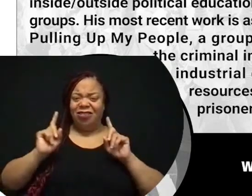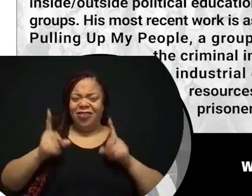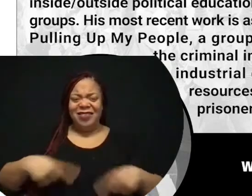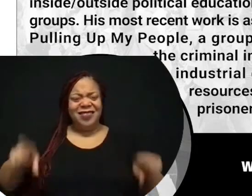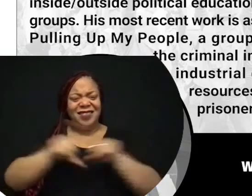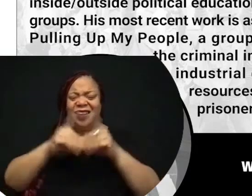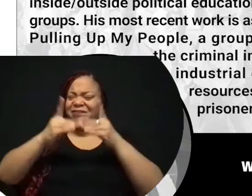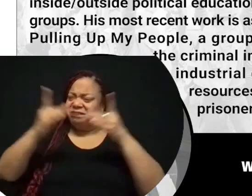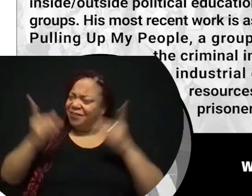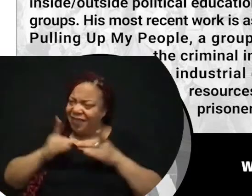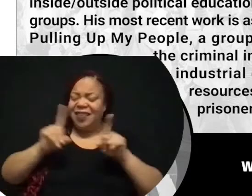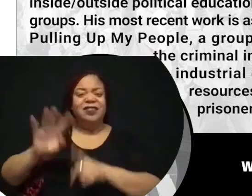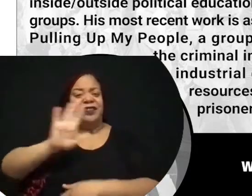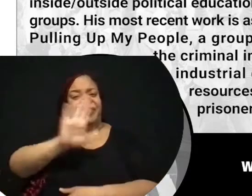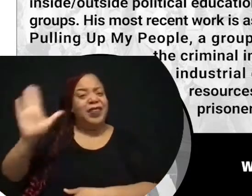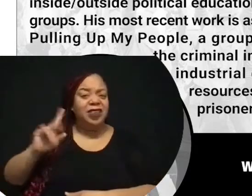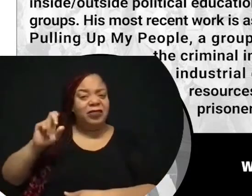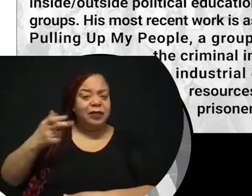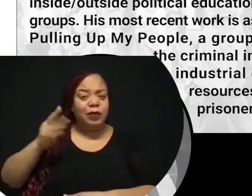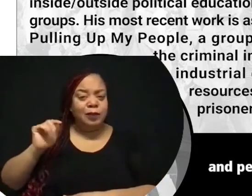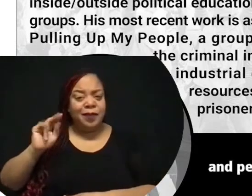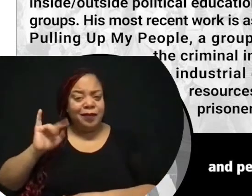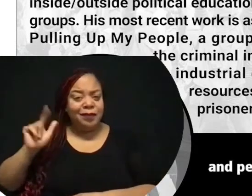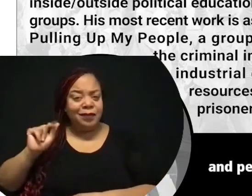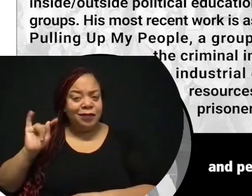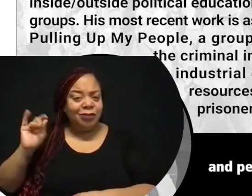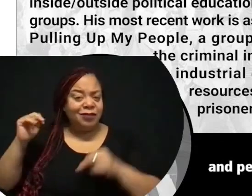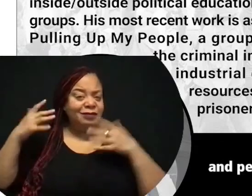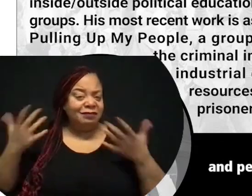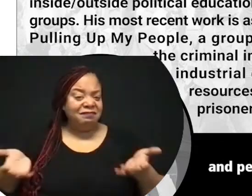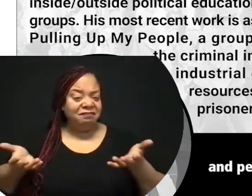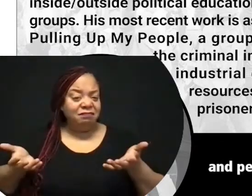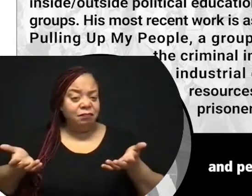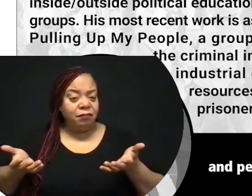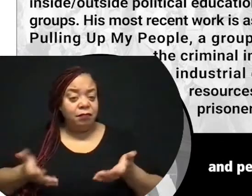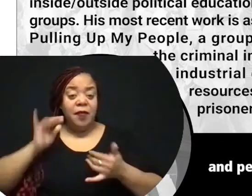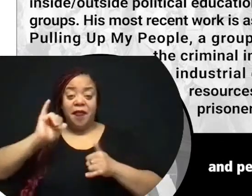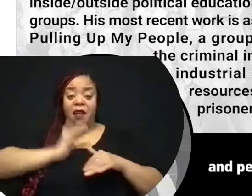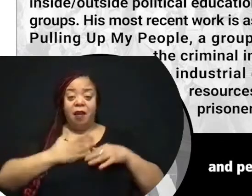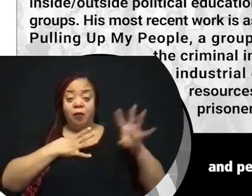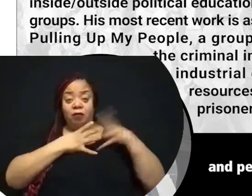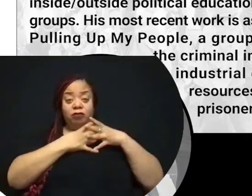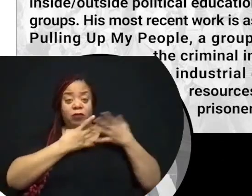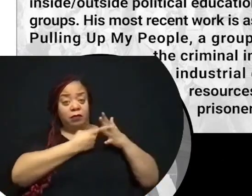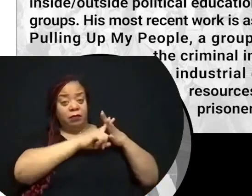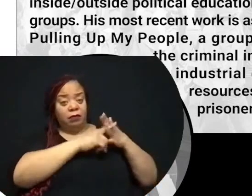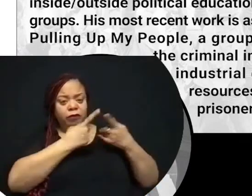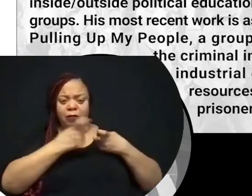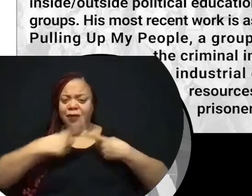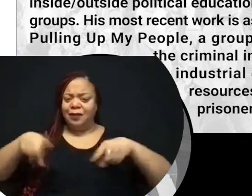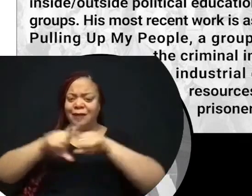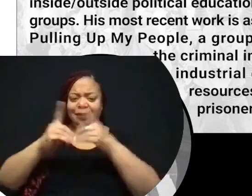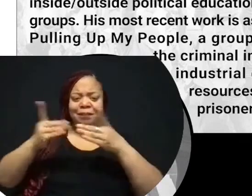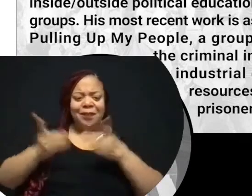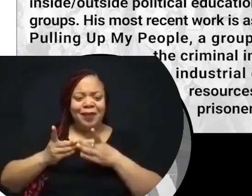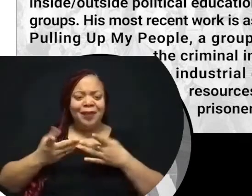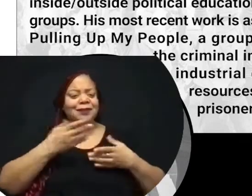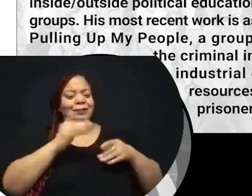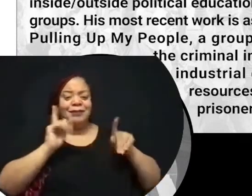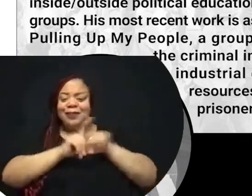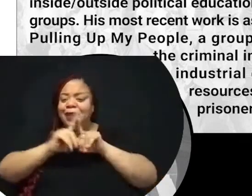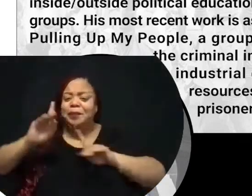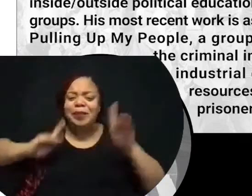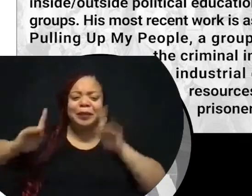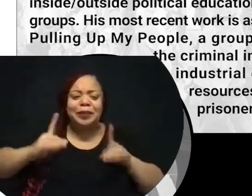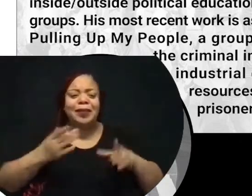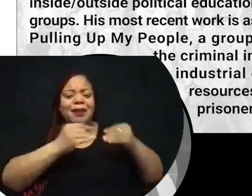You gotta recognize that the same systems and people that cannibalize the earth for profit are the same systems and